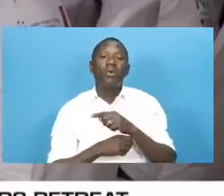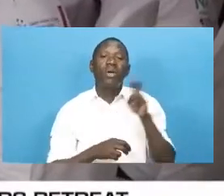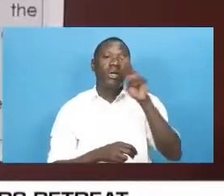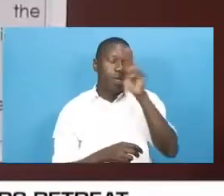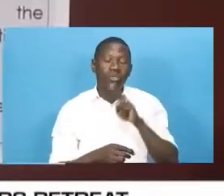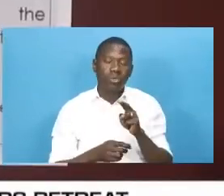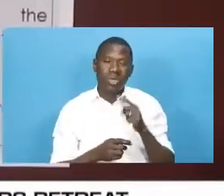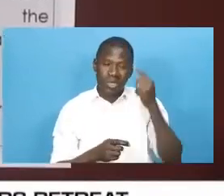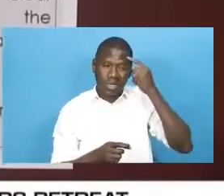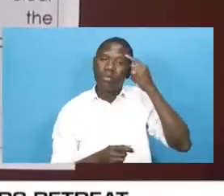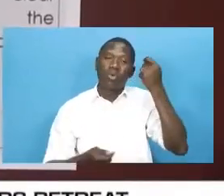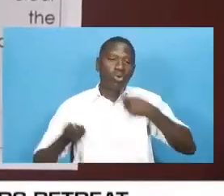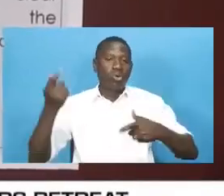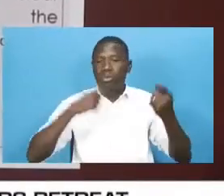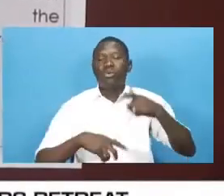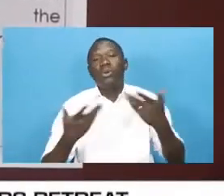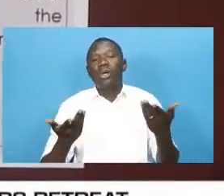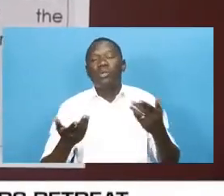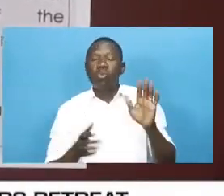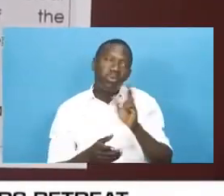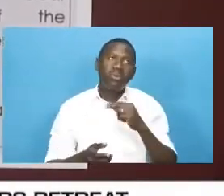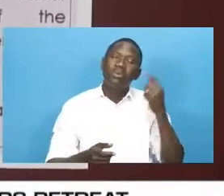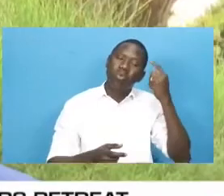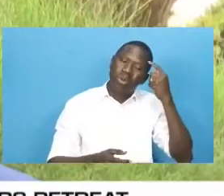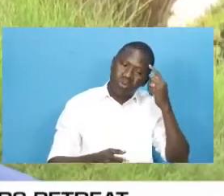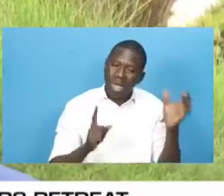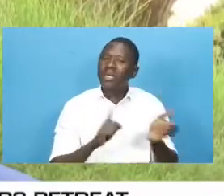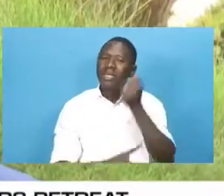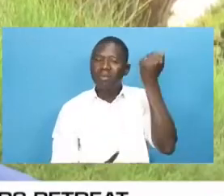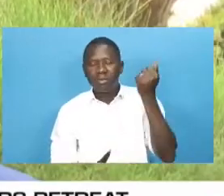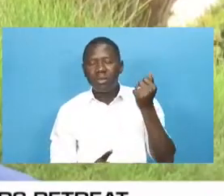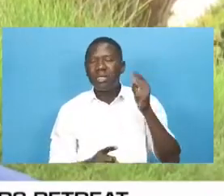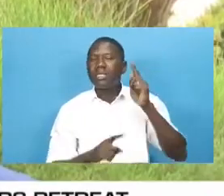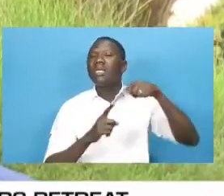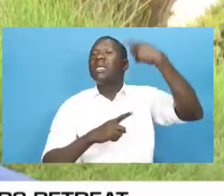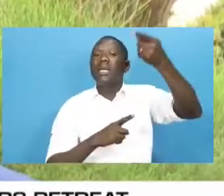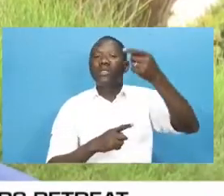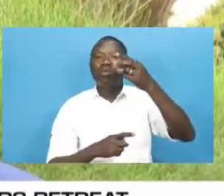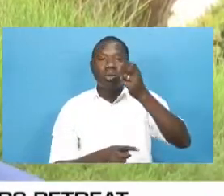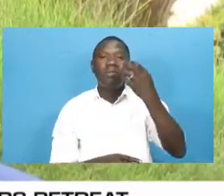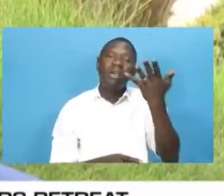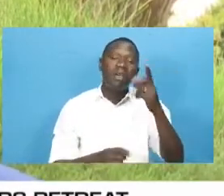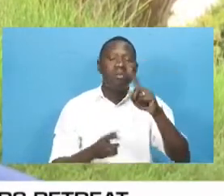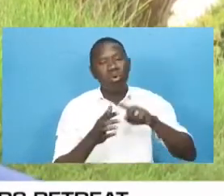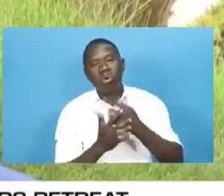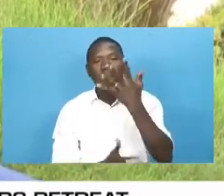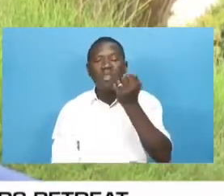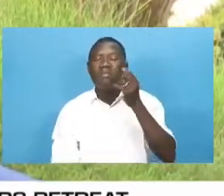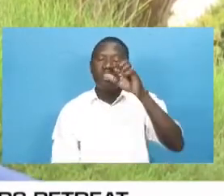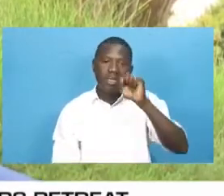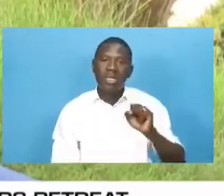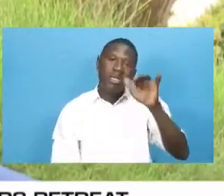determined contribution as to what we seek to achieve for the next 25 to 50 years in the sustainable